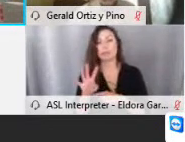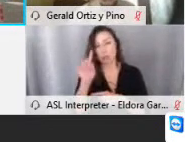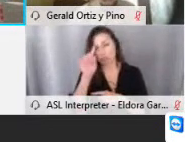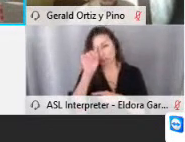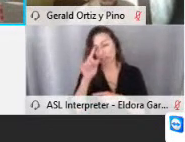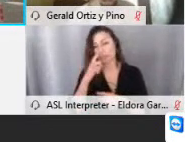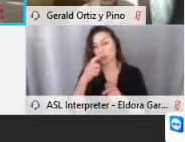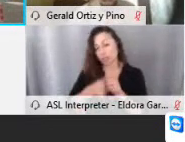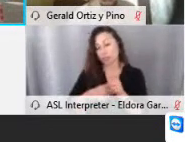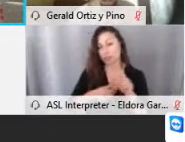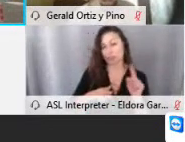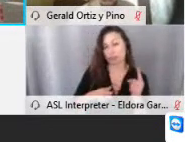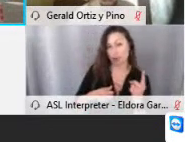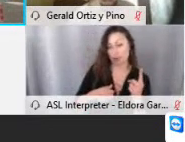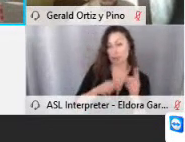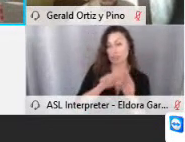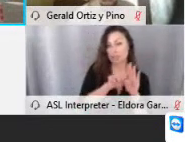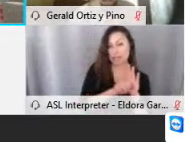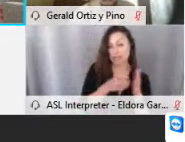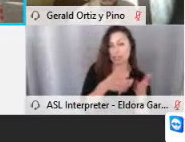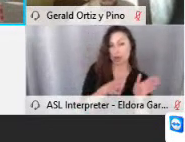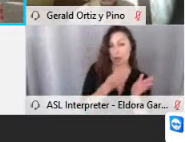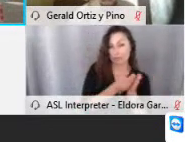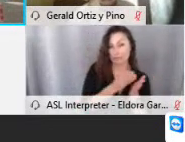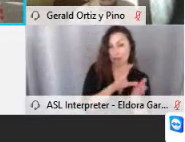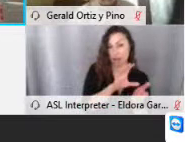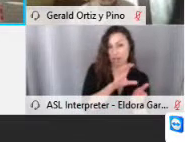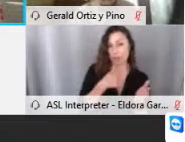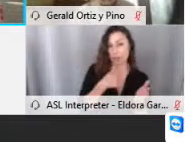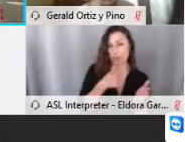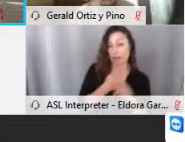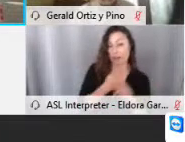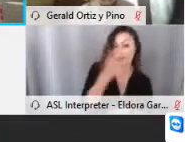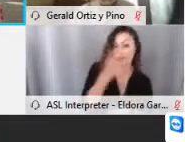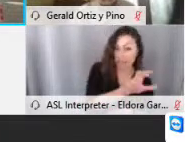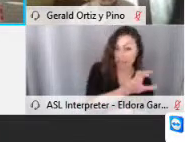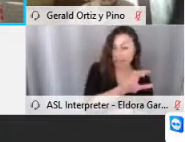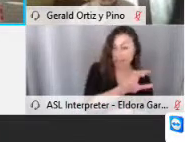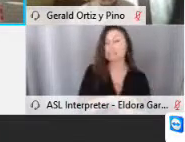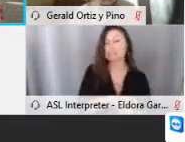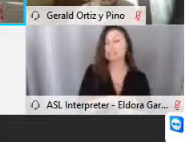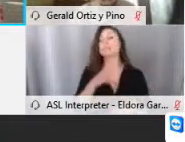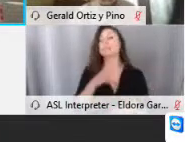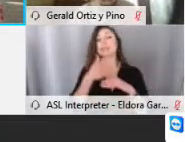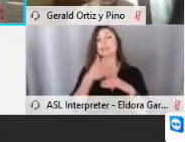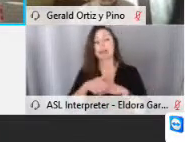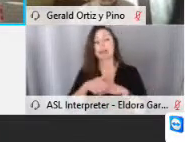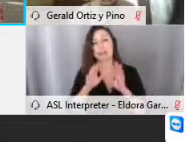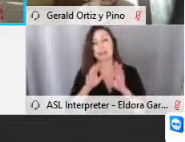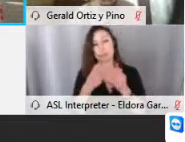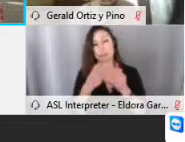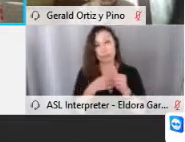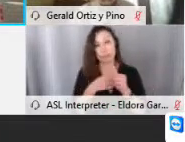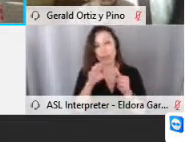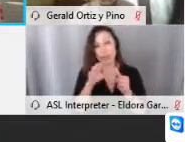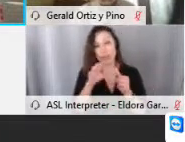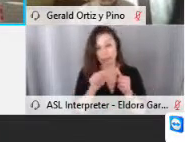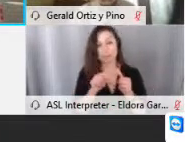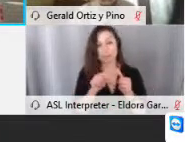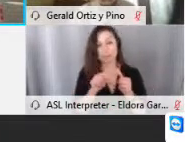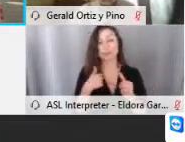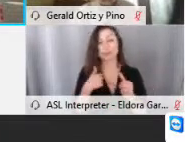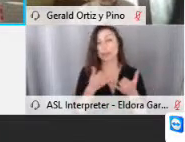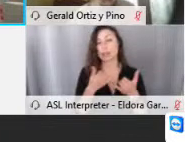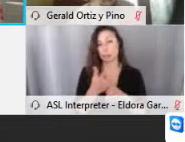$3.54 for every dollar of state general fund that we invest. After this Families First Act, we